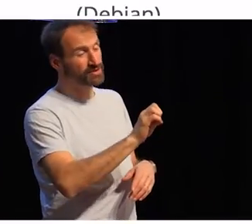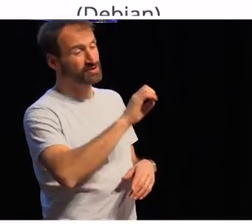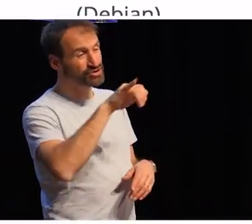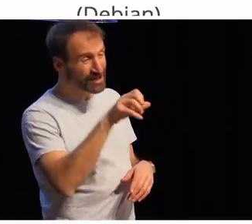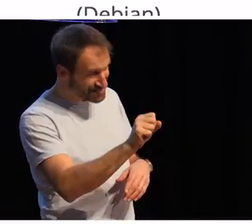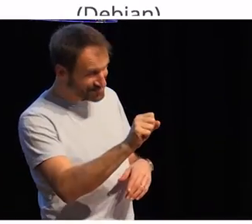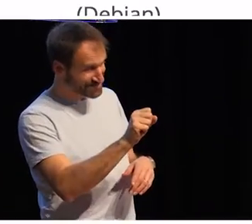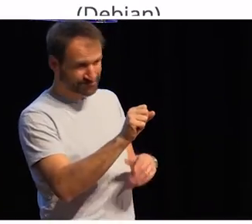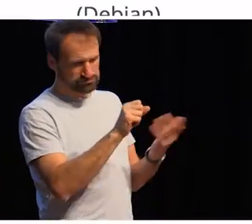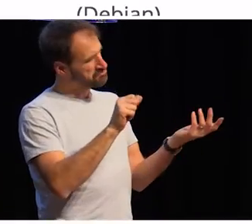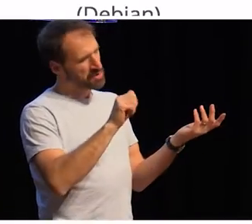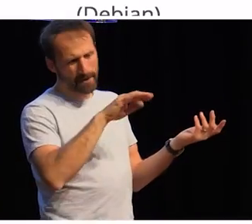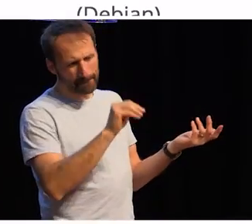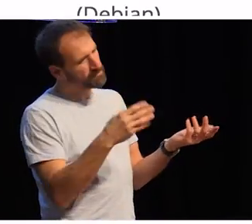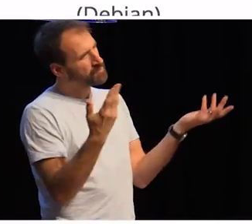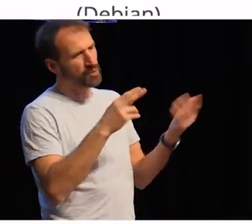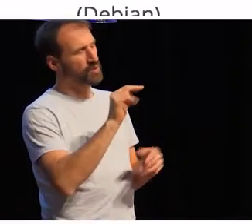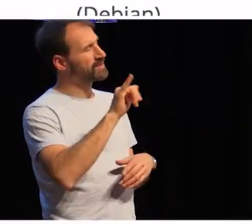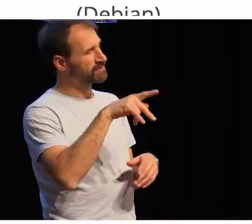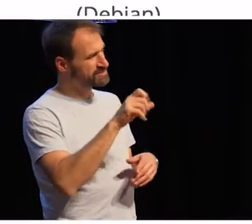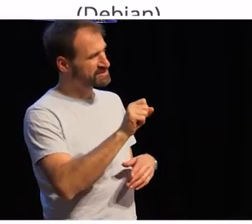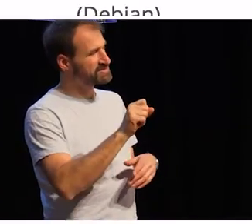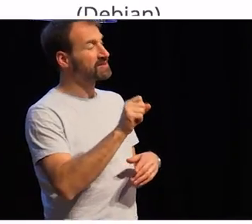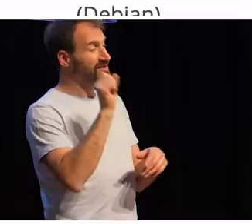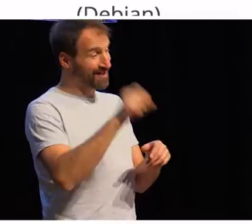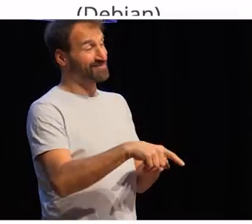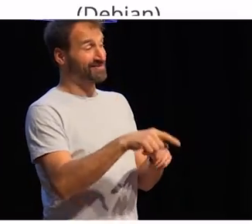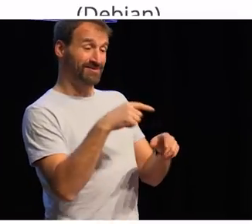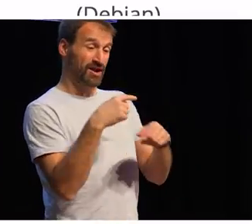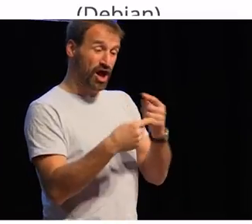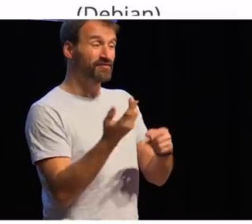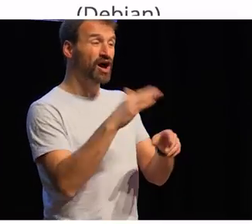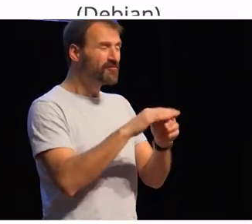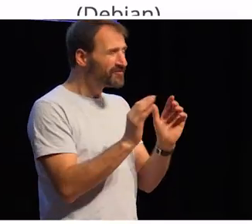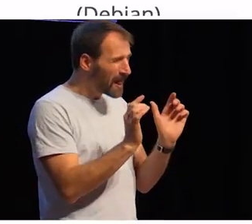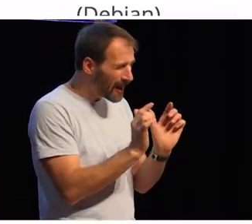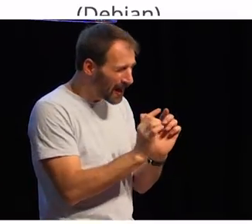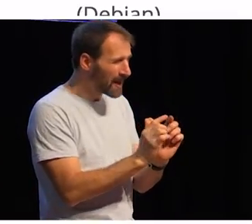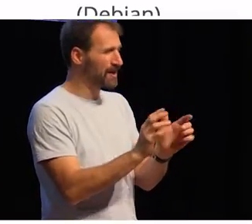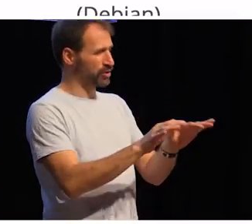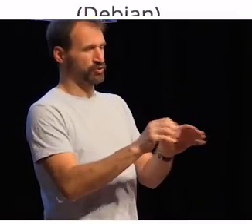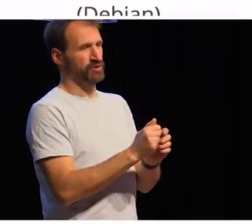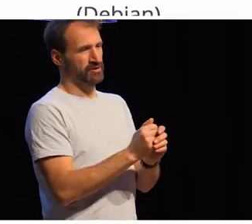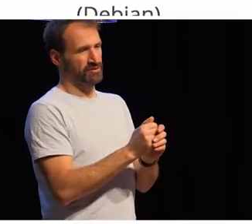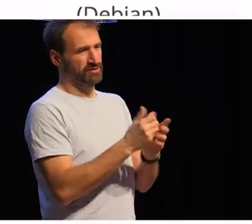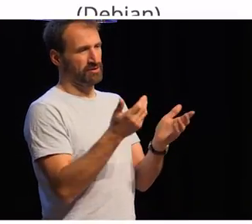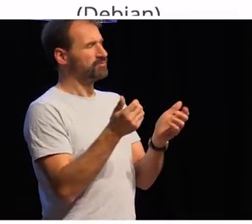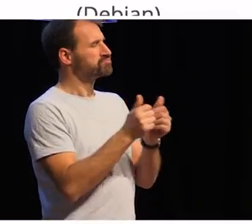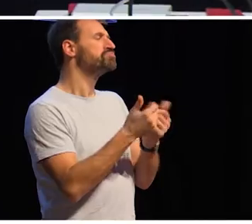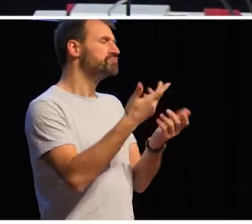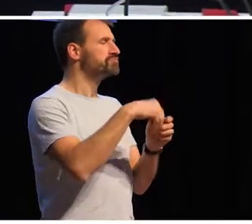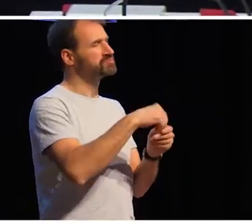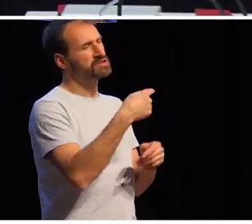computer. But this computer is slightly, or in fact a lot different than your laptop. Firstly, it has GPIO pins